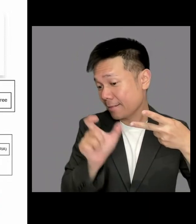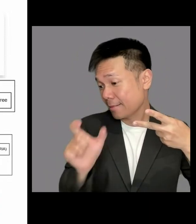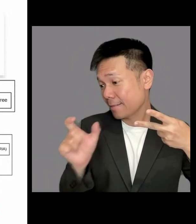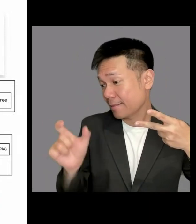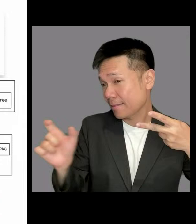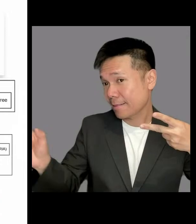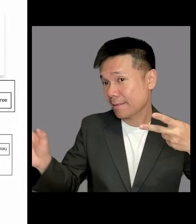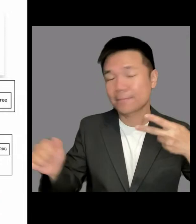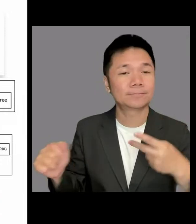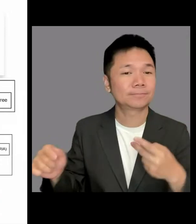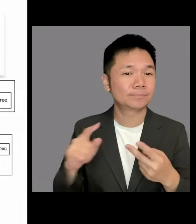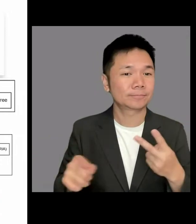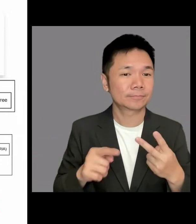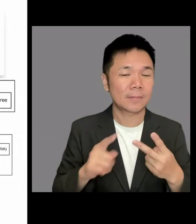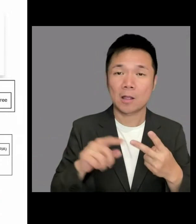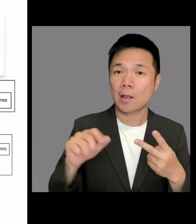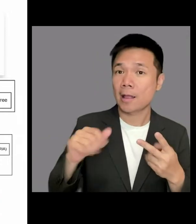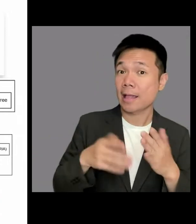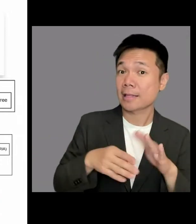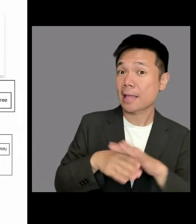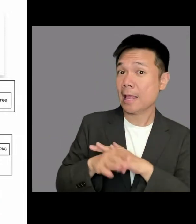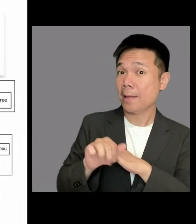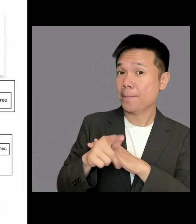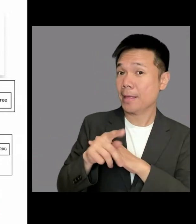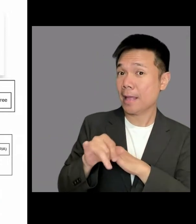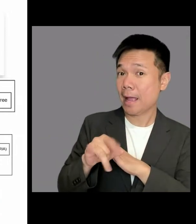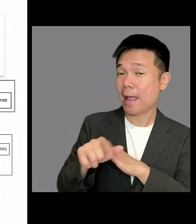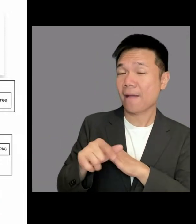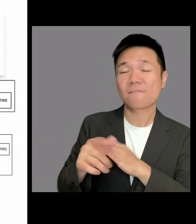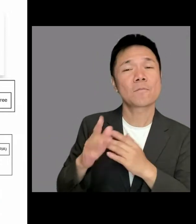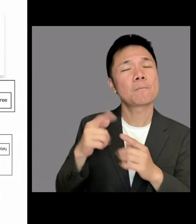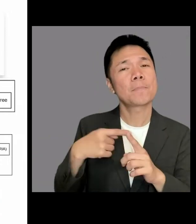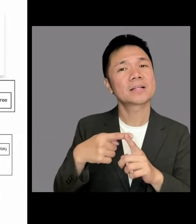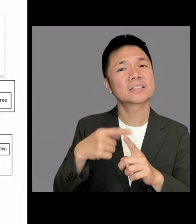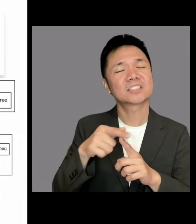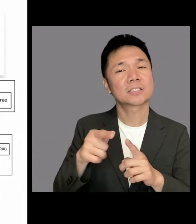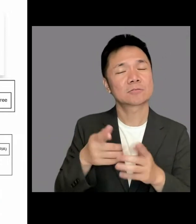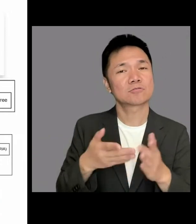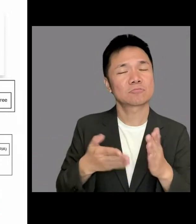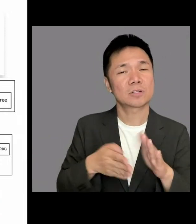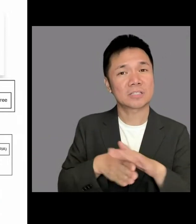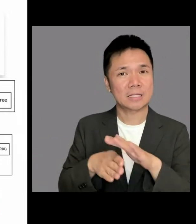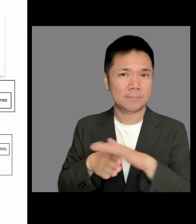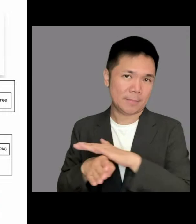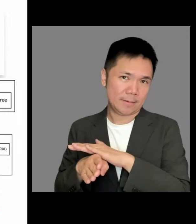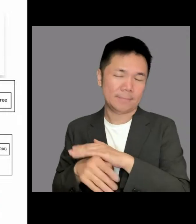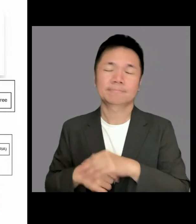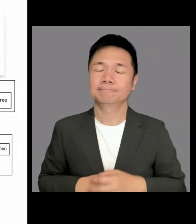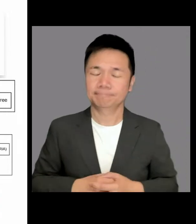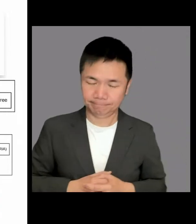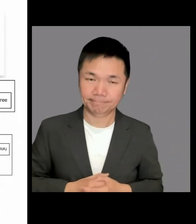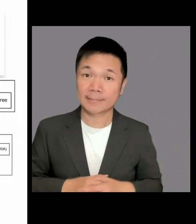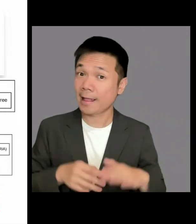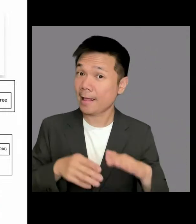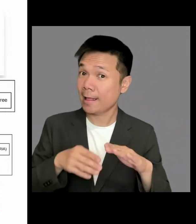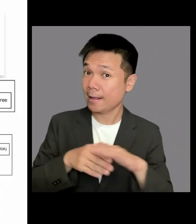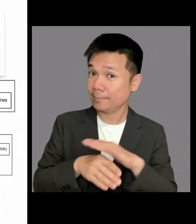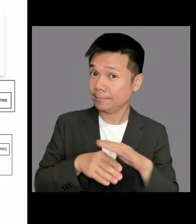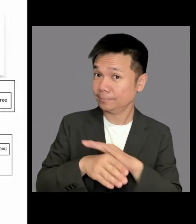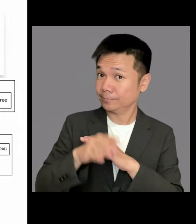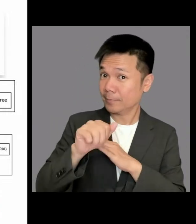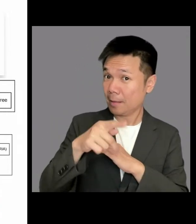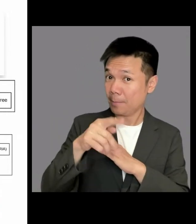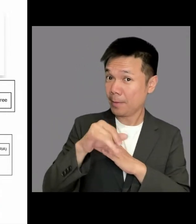platform accessibility APIs and then to assistive technology. So the core accessibility API mappings,